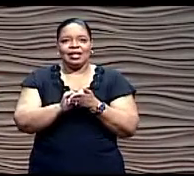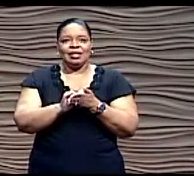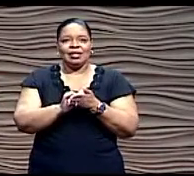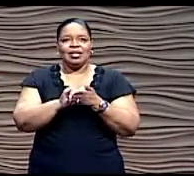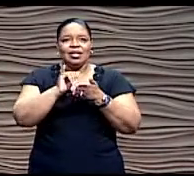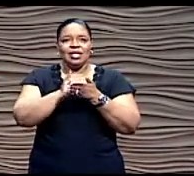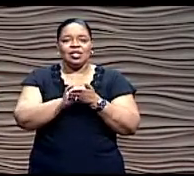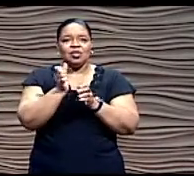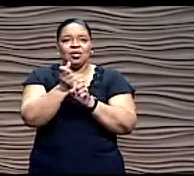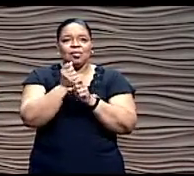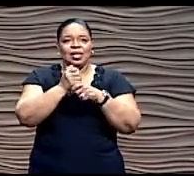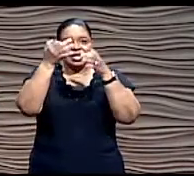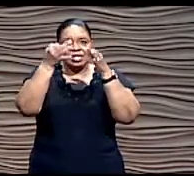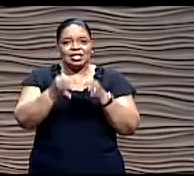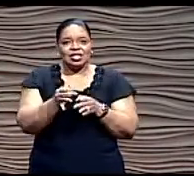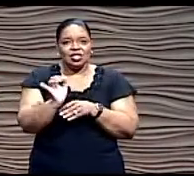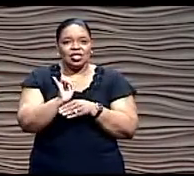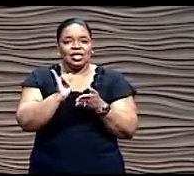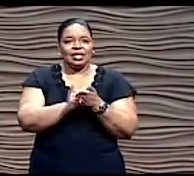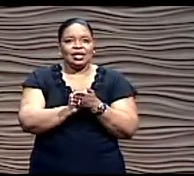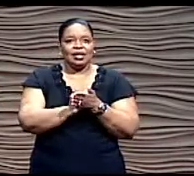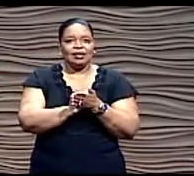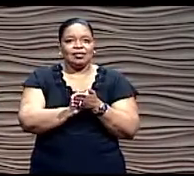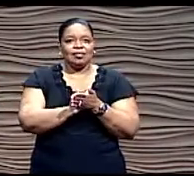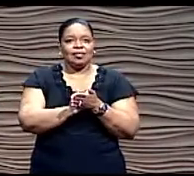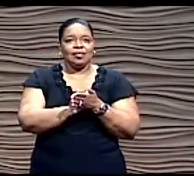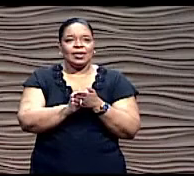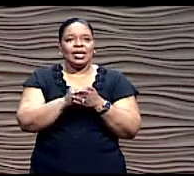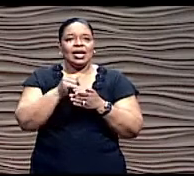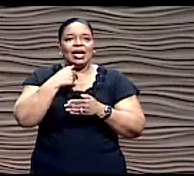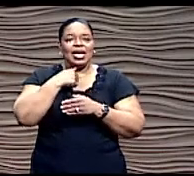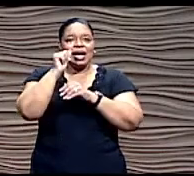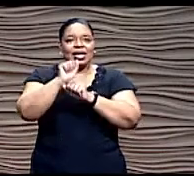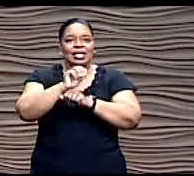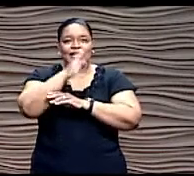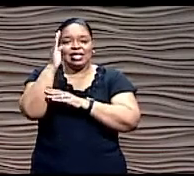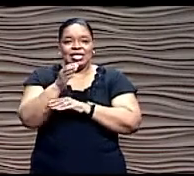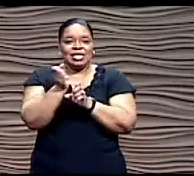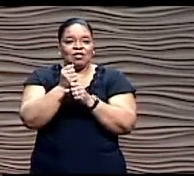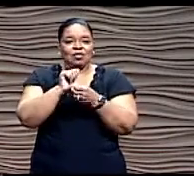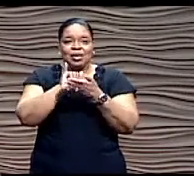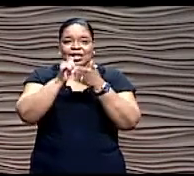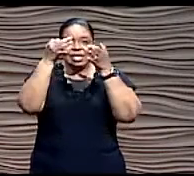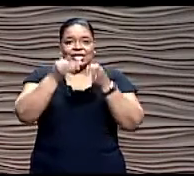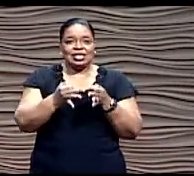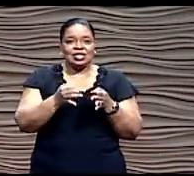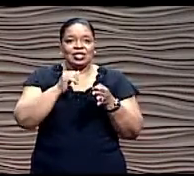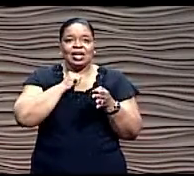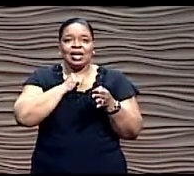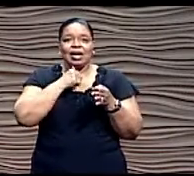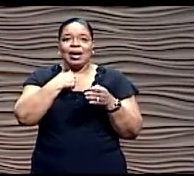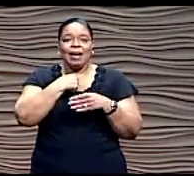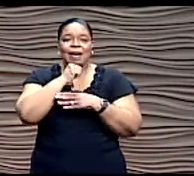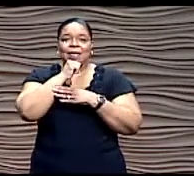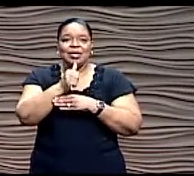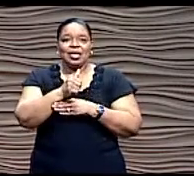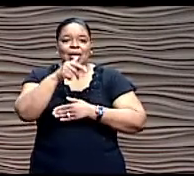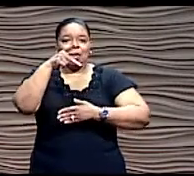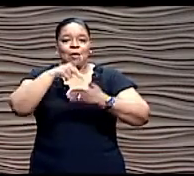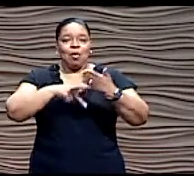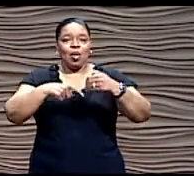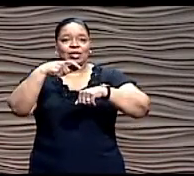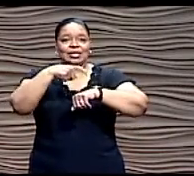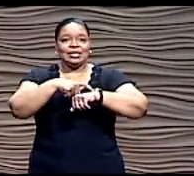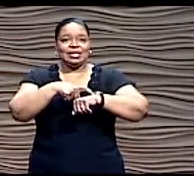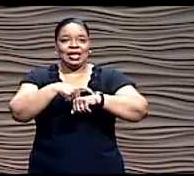that you making a decision like that. He said, I could never make that decision because I'm not a part-time Christian.